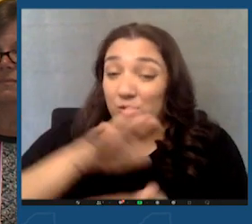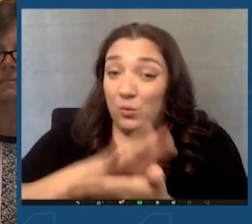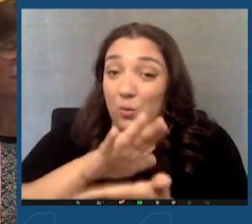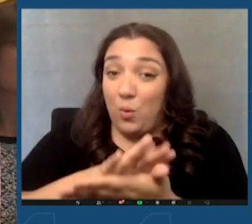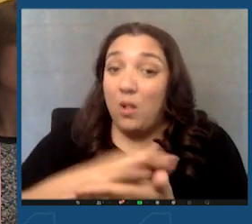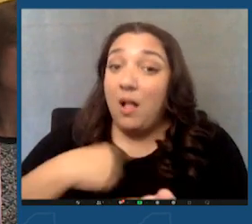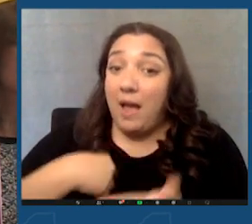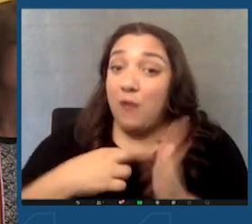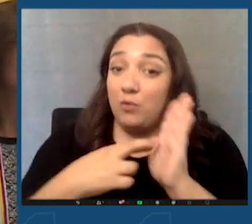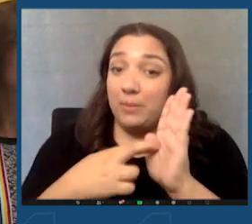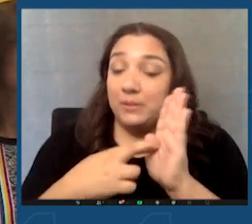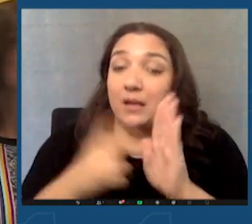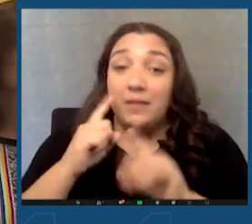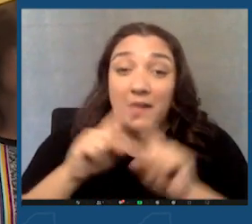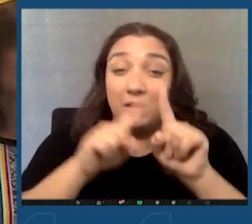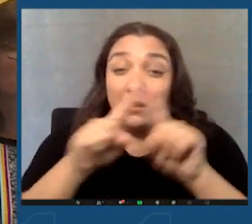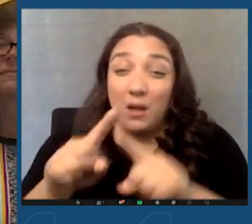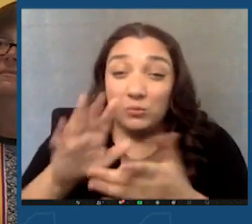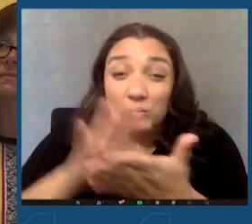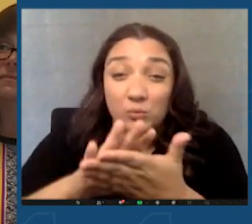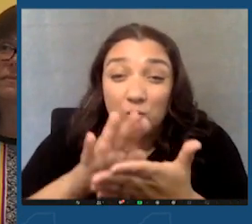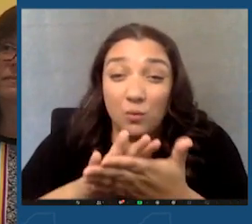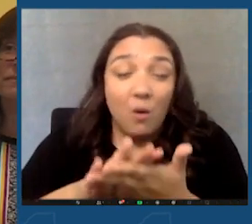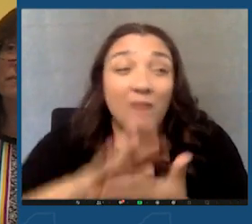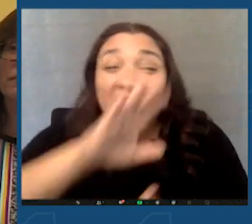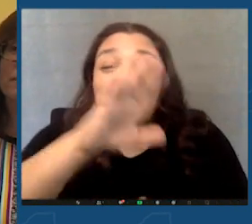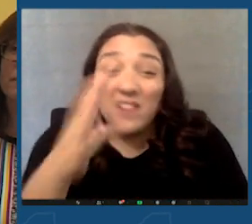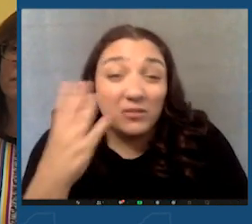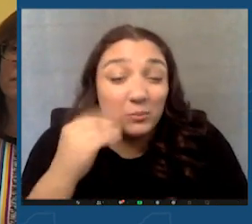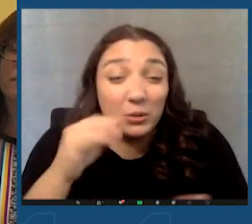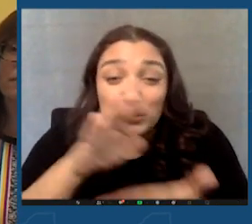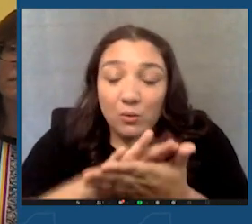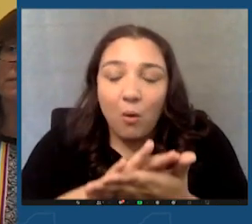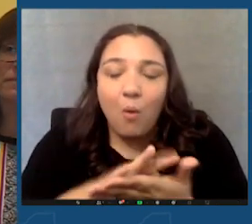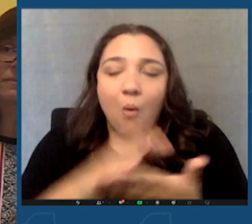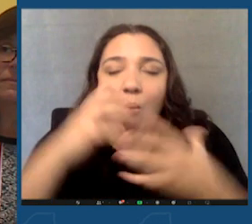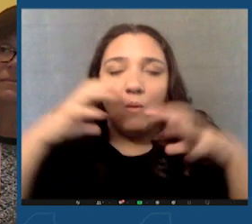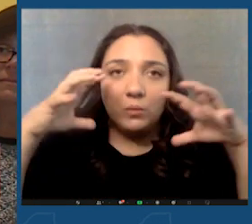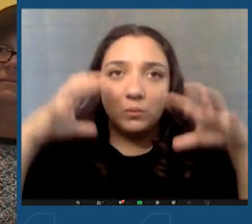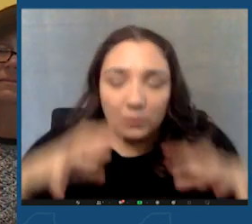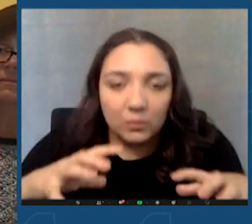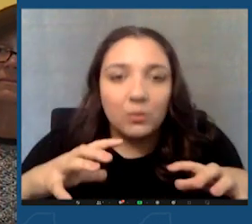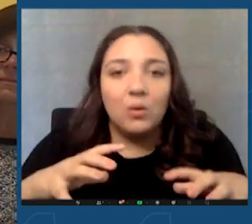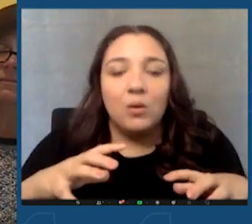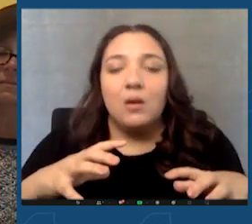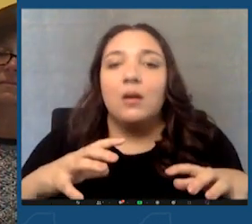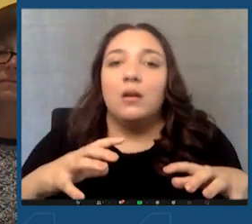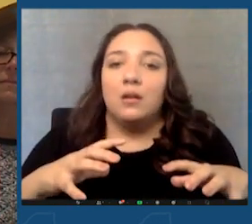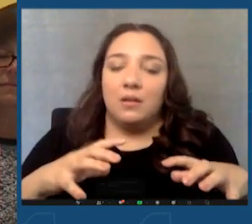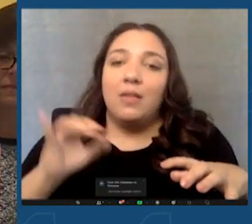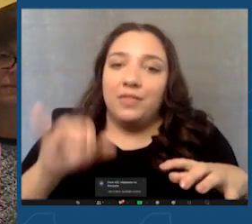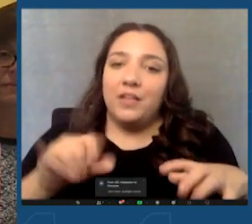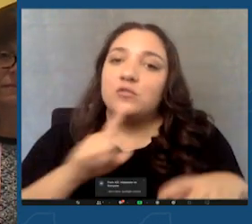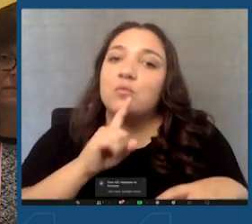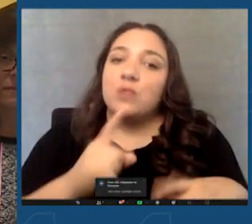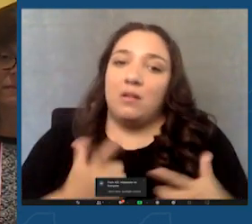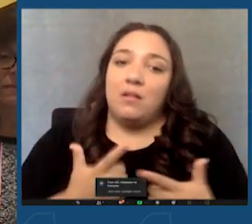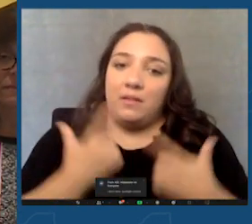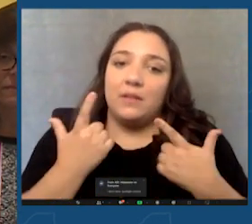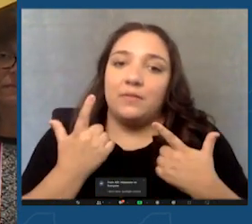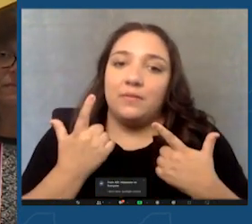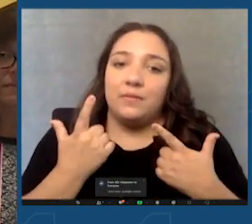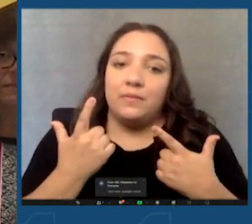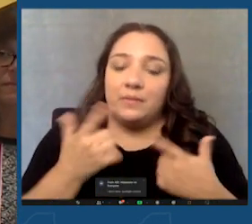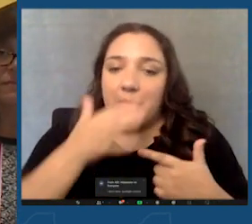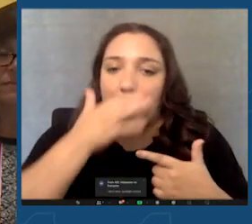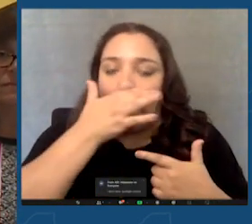to kindergarten, have never been to school before. It was shocking. But it's the reality we have, and it's the reality we're changing year by year, day by day, classroom